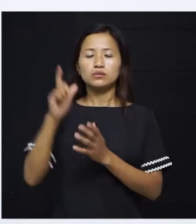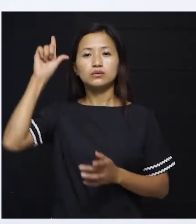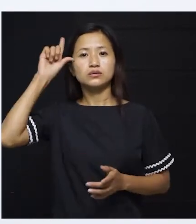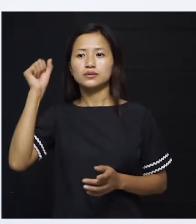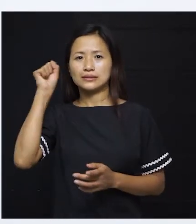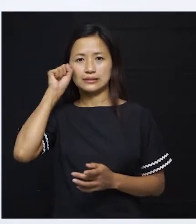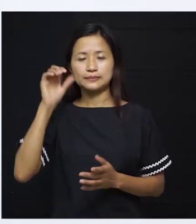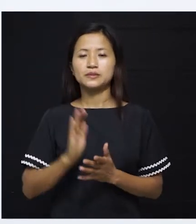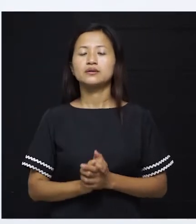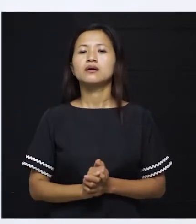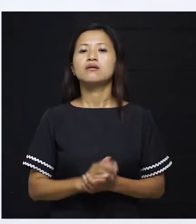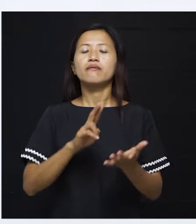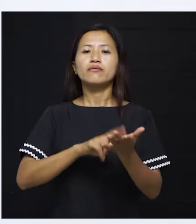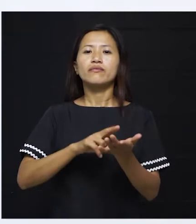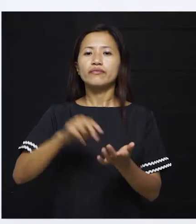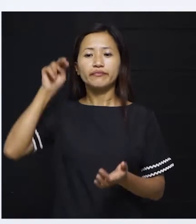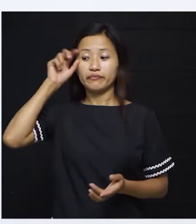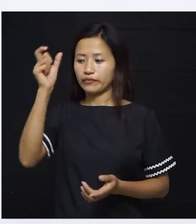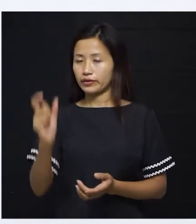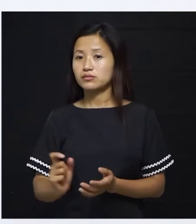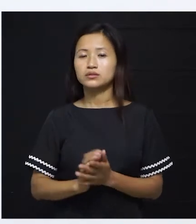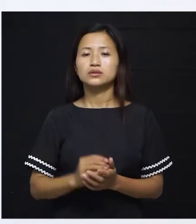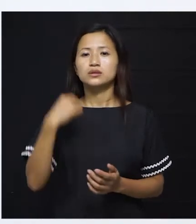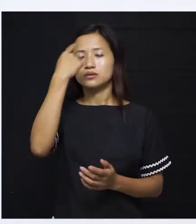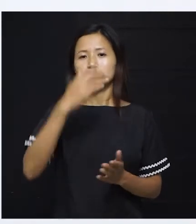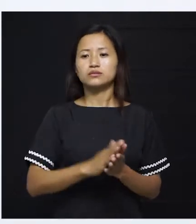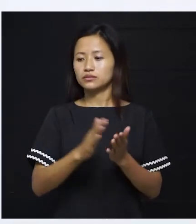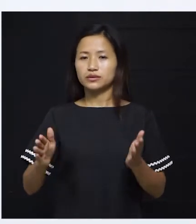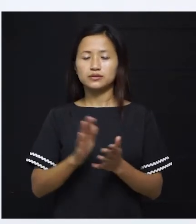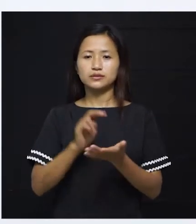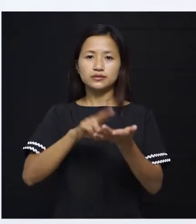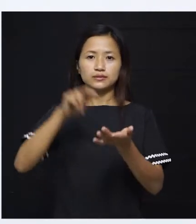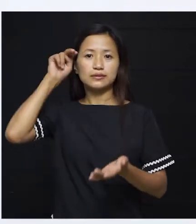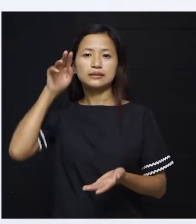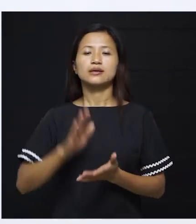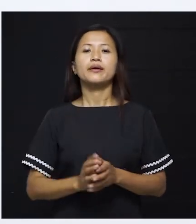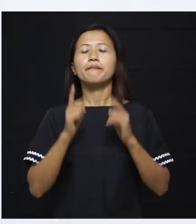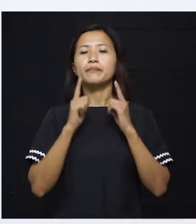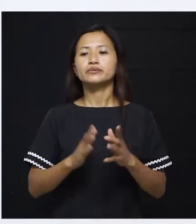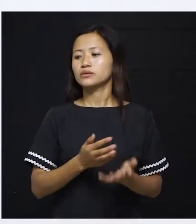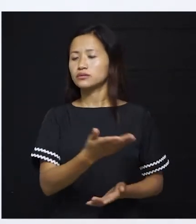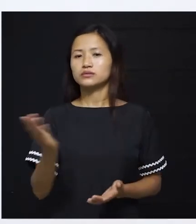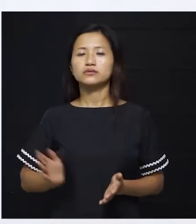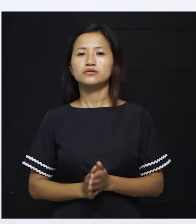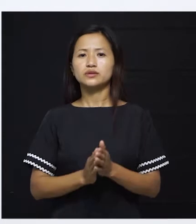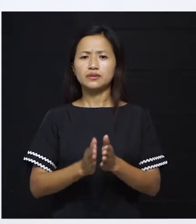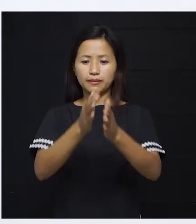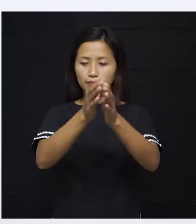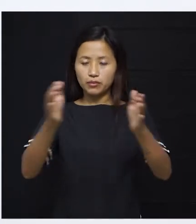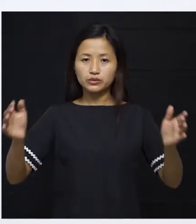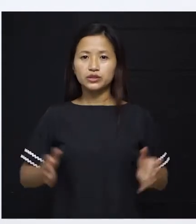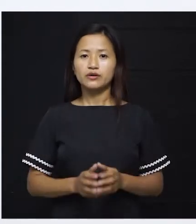more Nagas who also resides not only in Nagaland, but they also live in the boundaries of